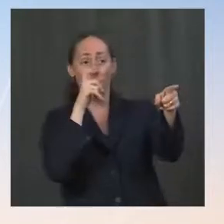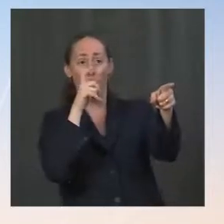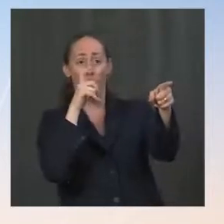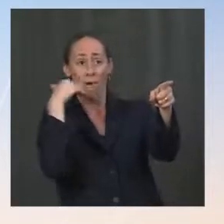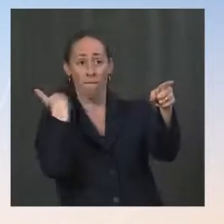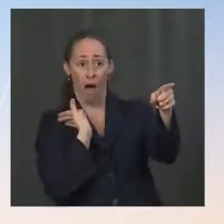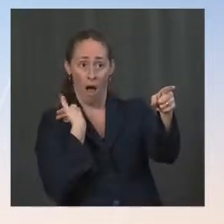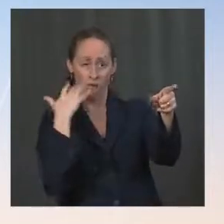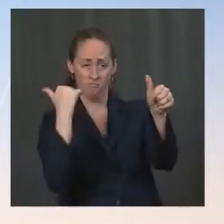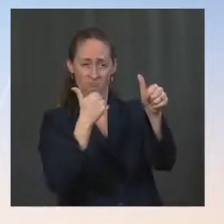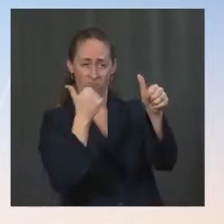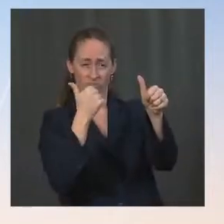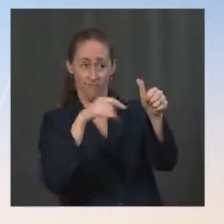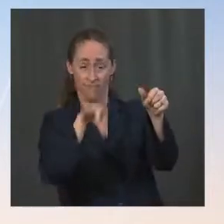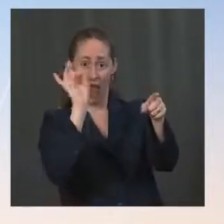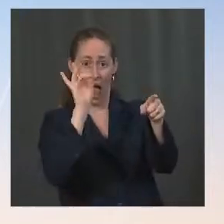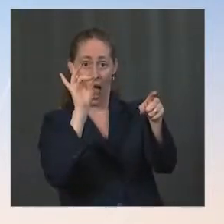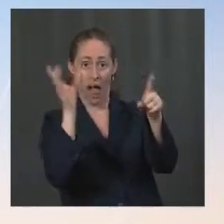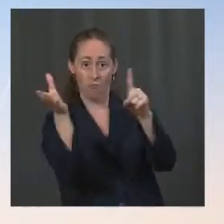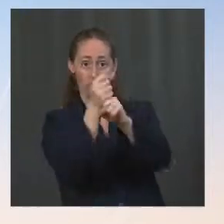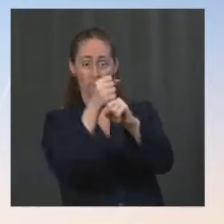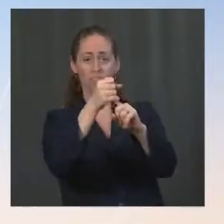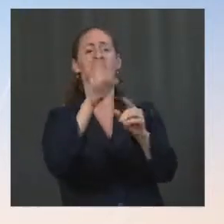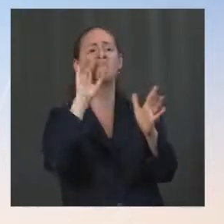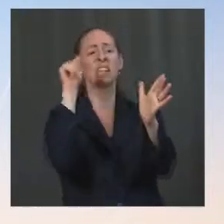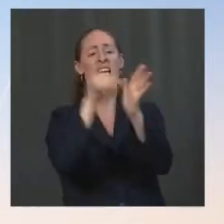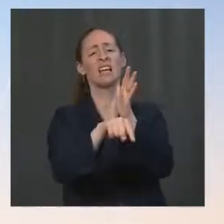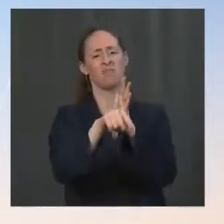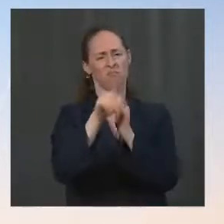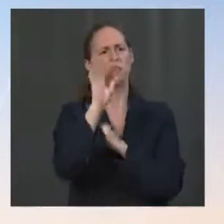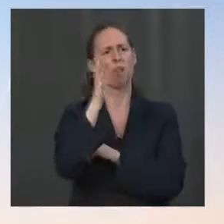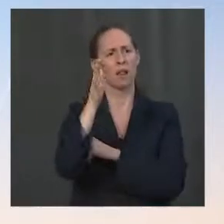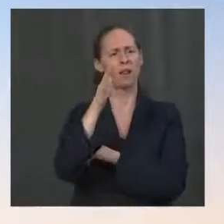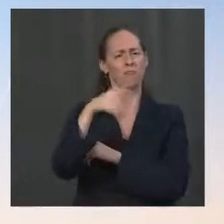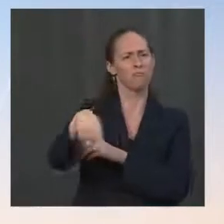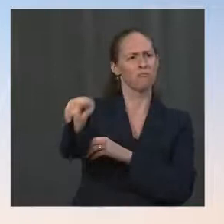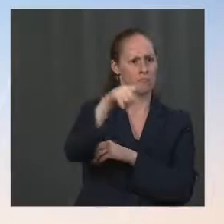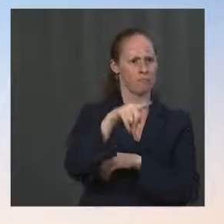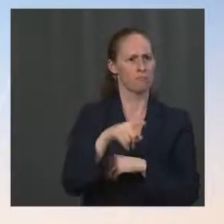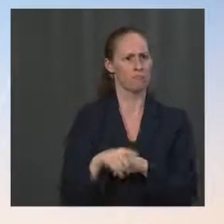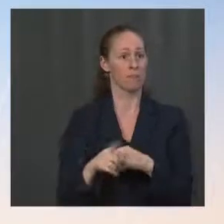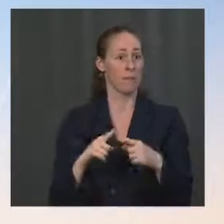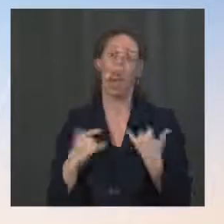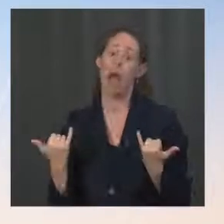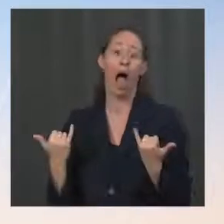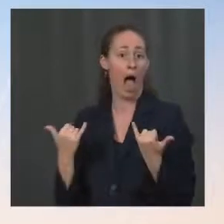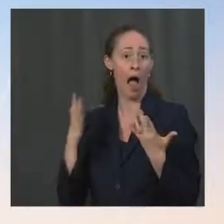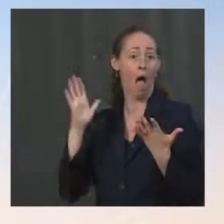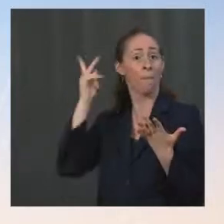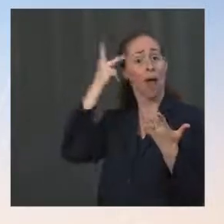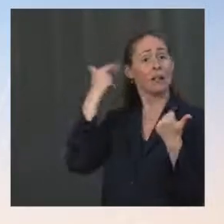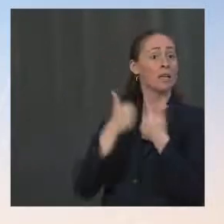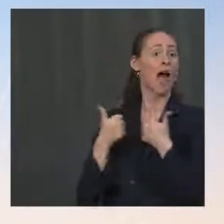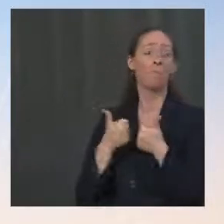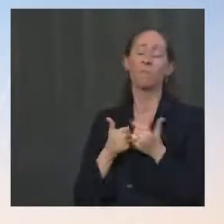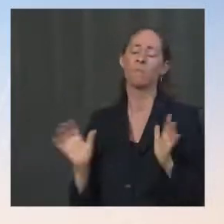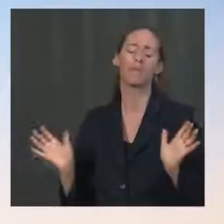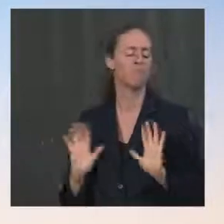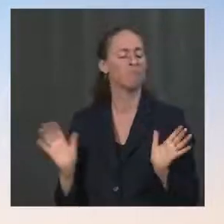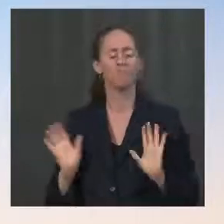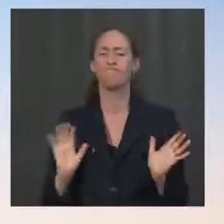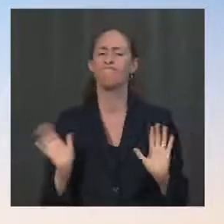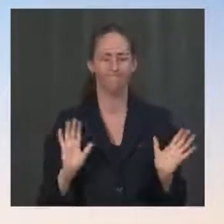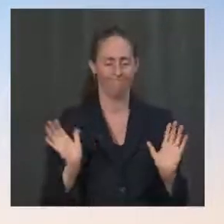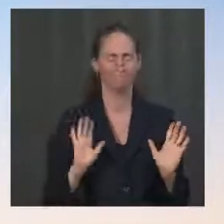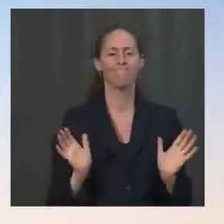responsible. Everyone should be supportive of that. So you're saying now's not the time for politics? Correct. Go ahead. Thank you, Jen.